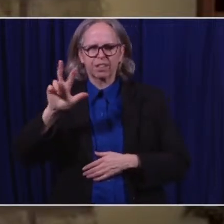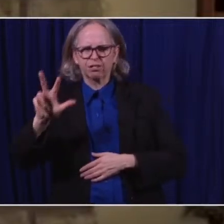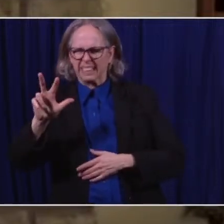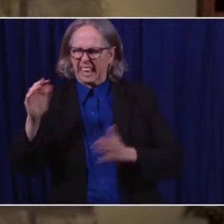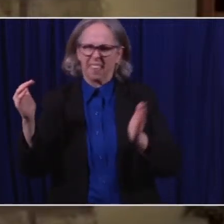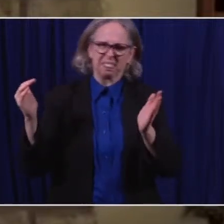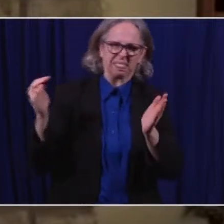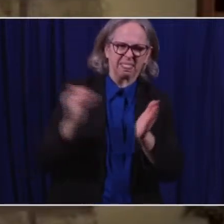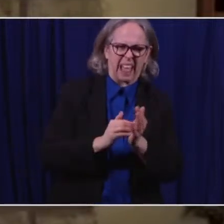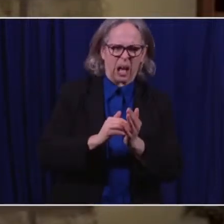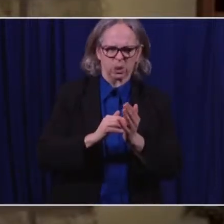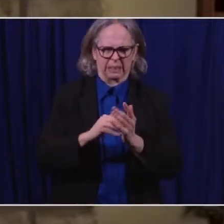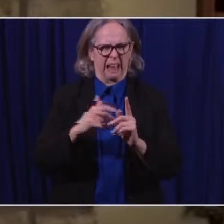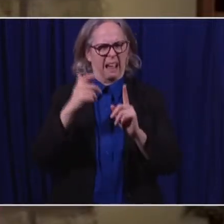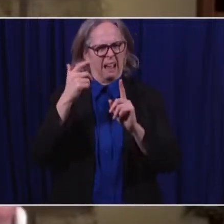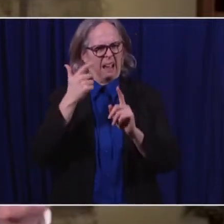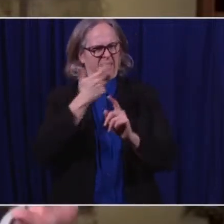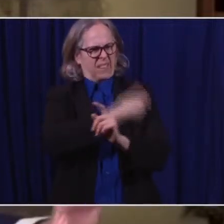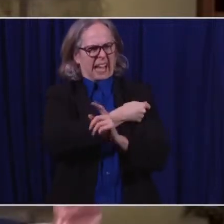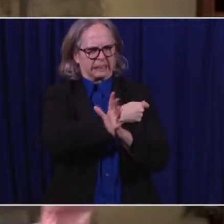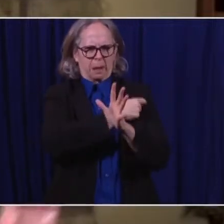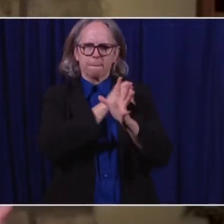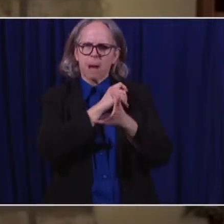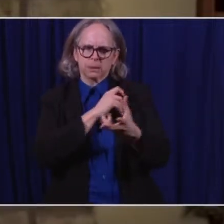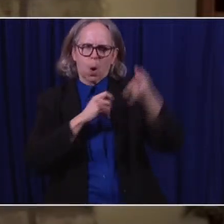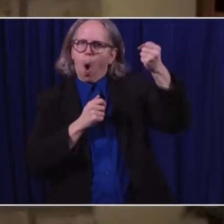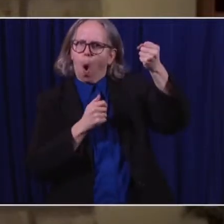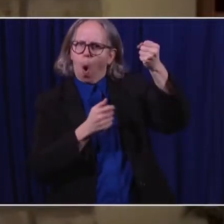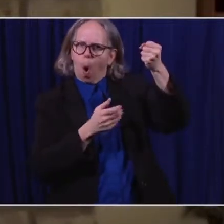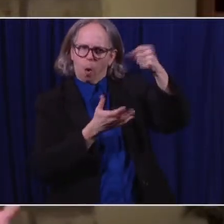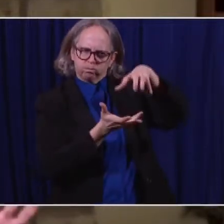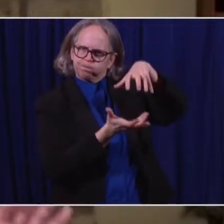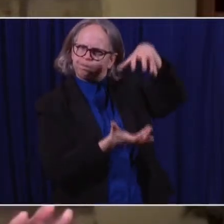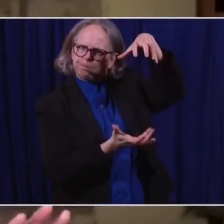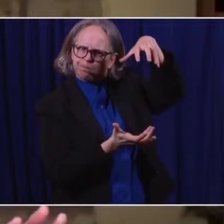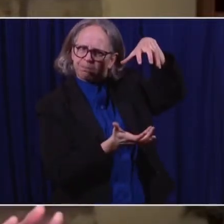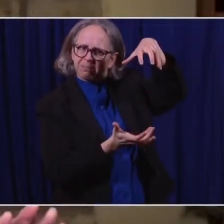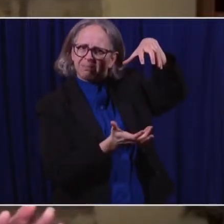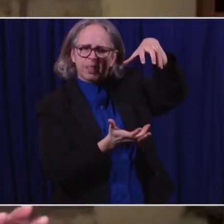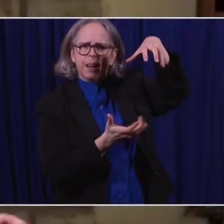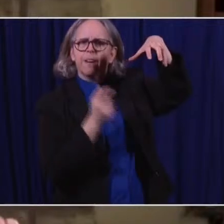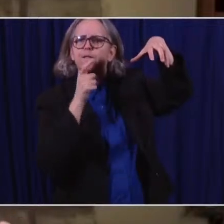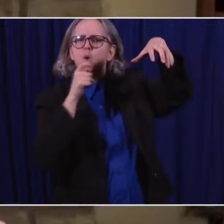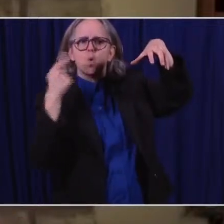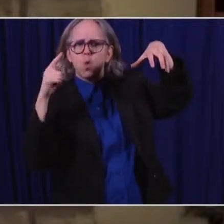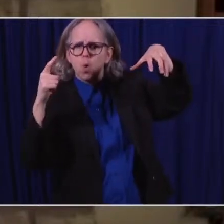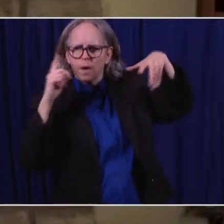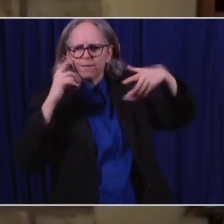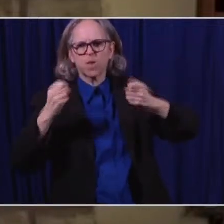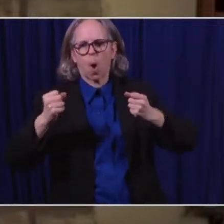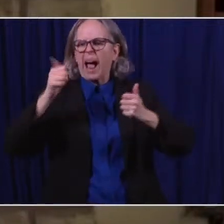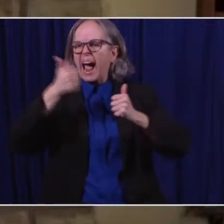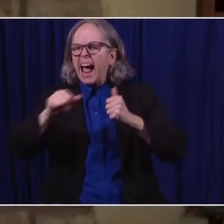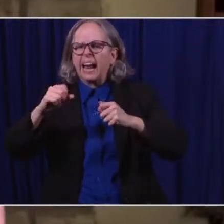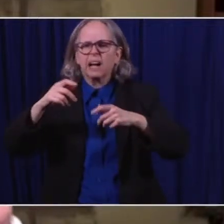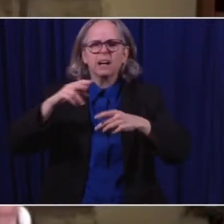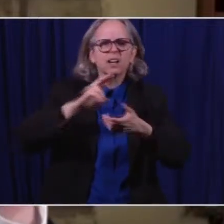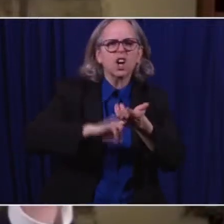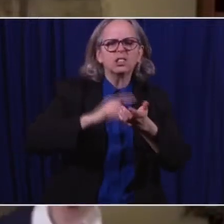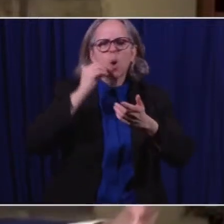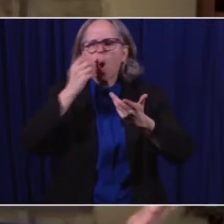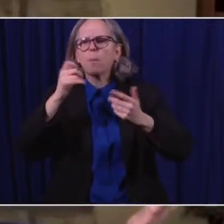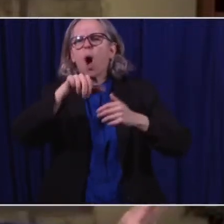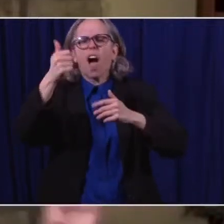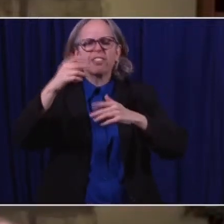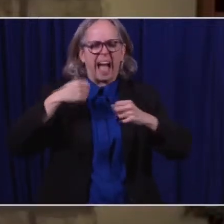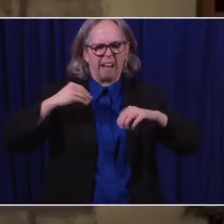353,000 vaccines that would eventually go into these congregate care settings. And they were just